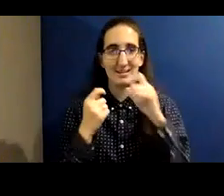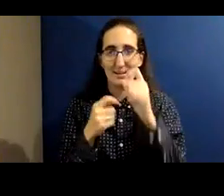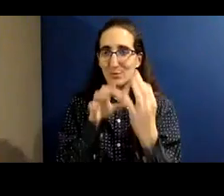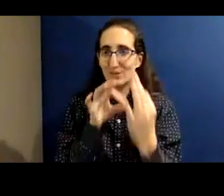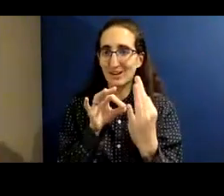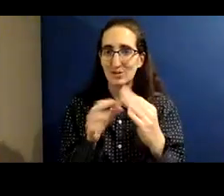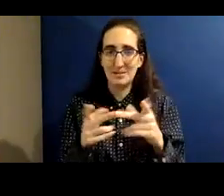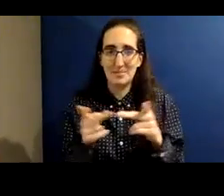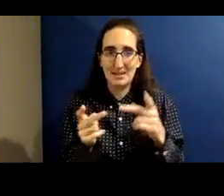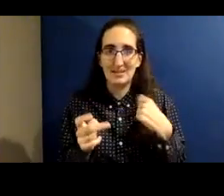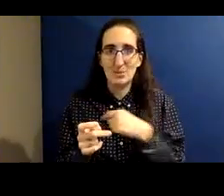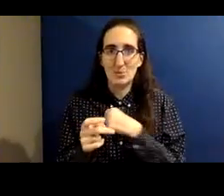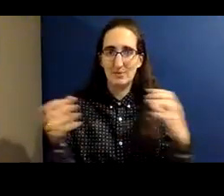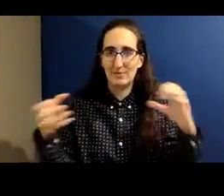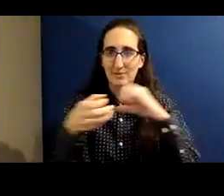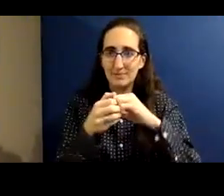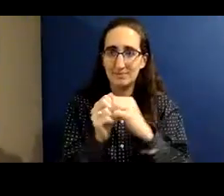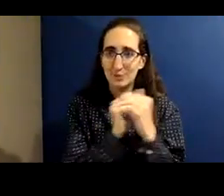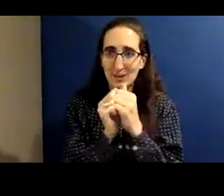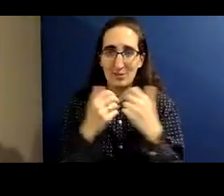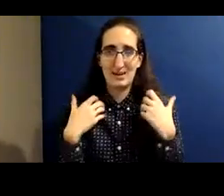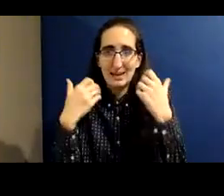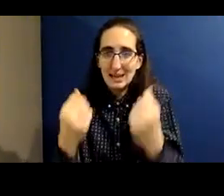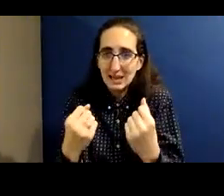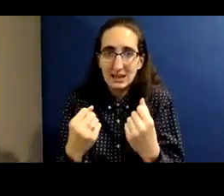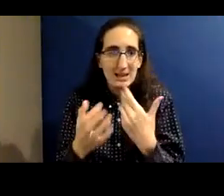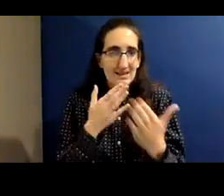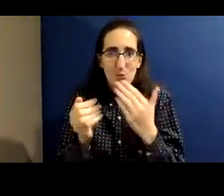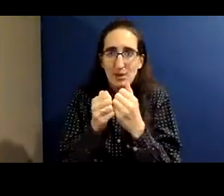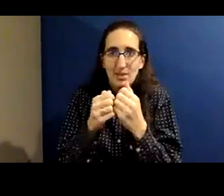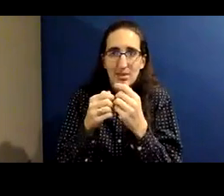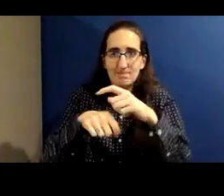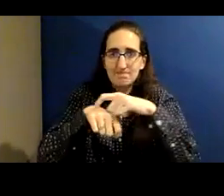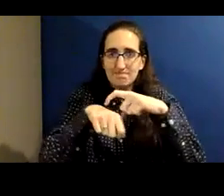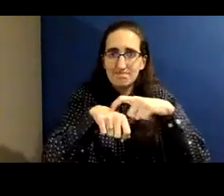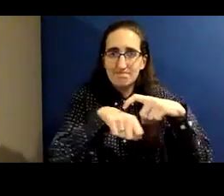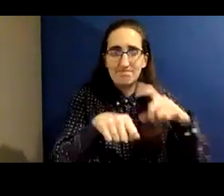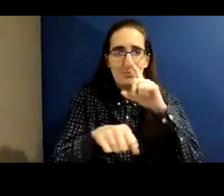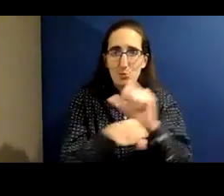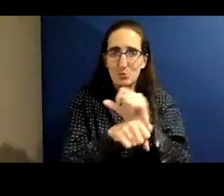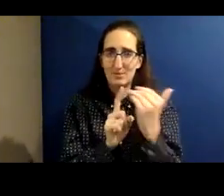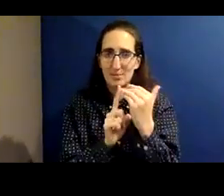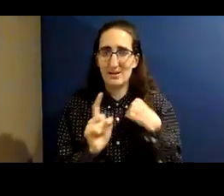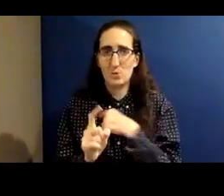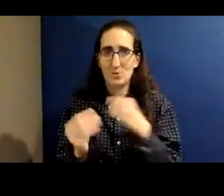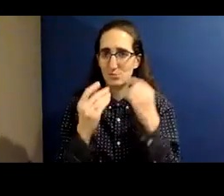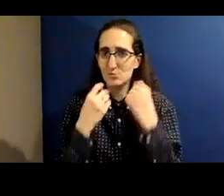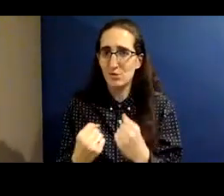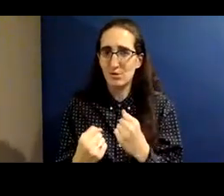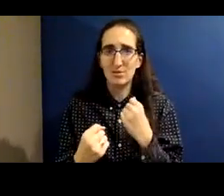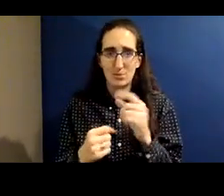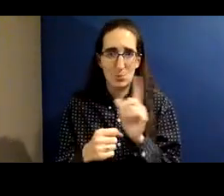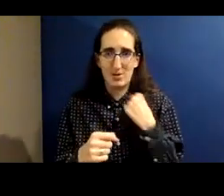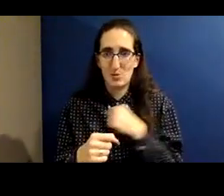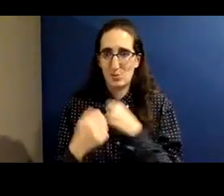places where we have come together and healed, and really reminds us we're stronger where we have healed.